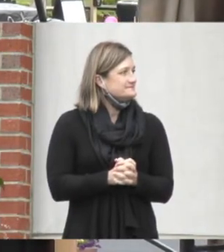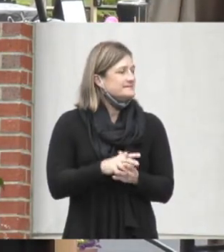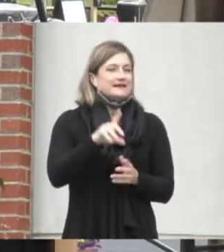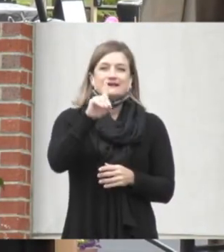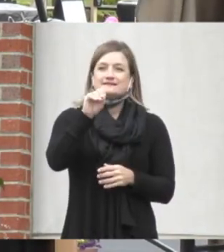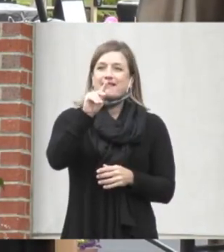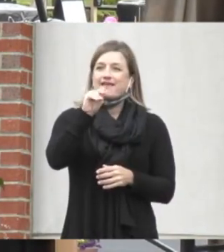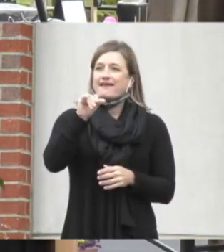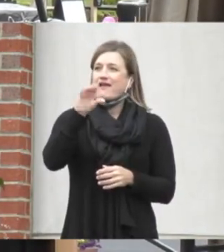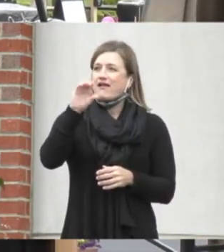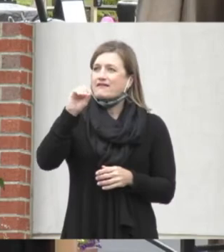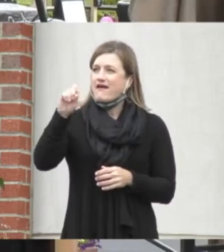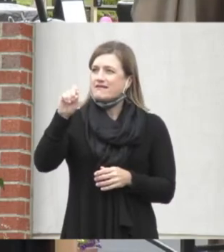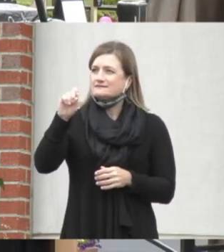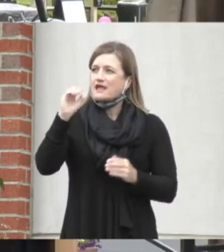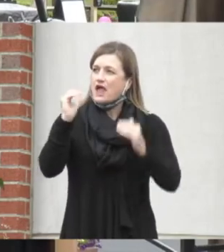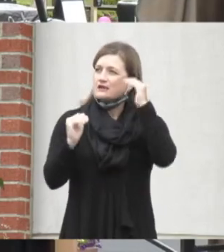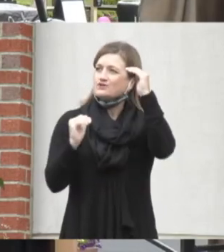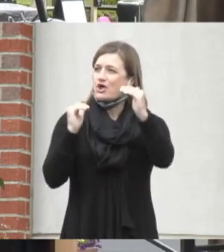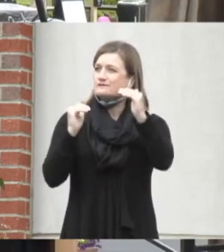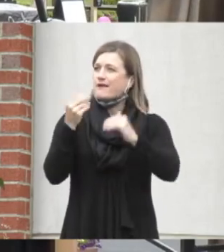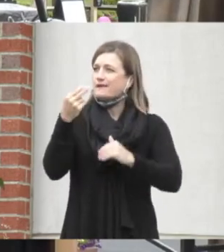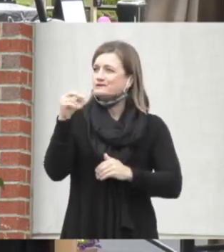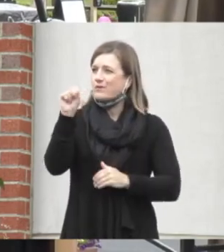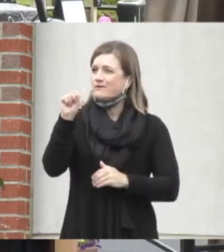Delina Ka, Adult High School.